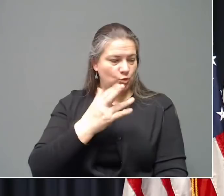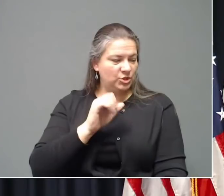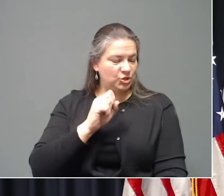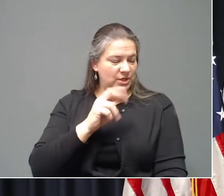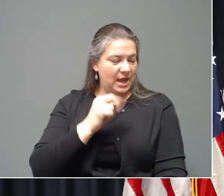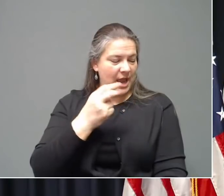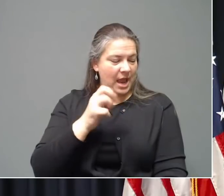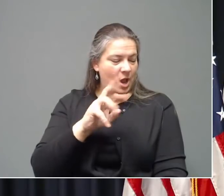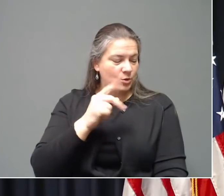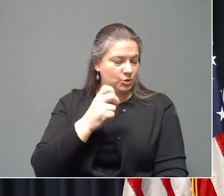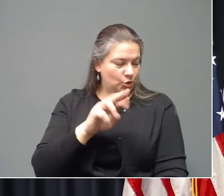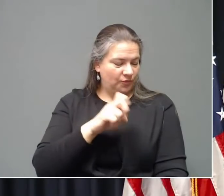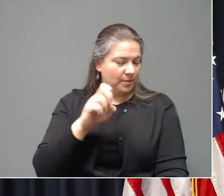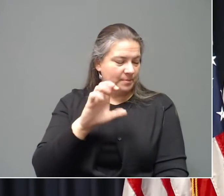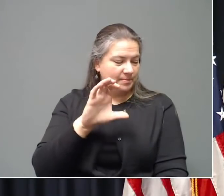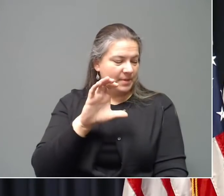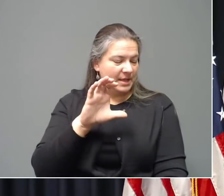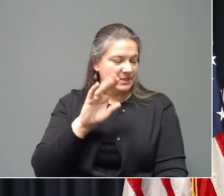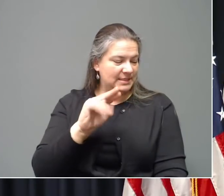CBS in Cincinnati.